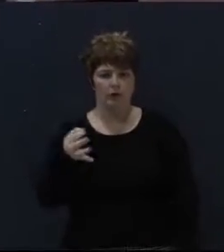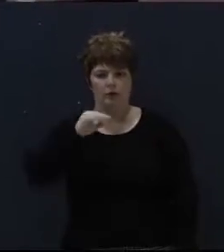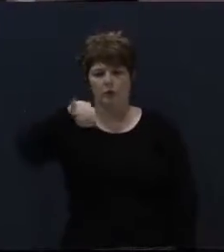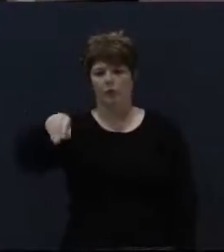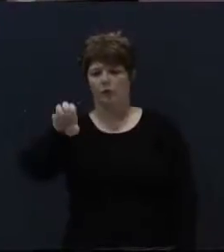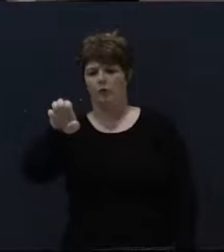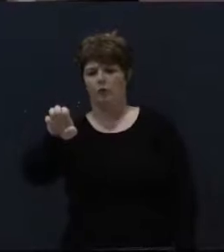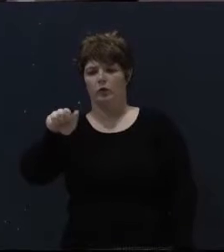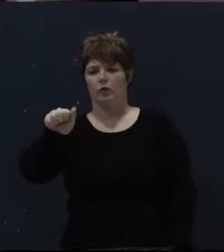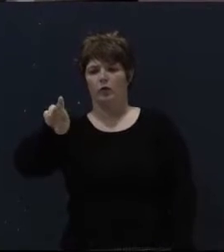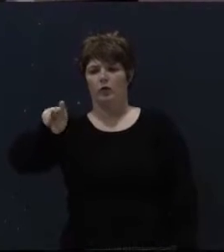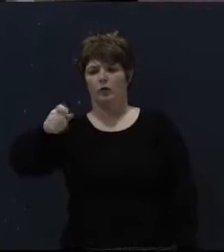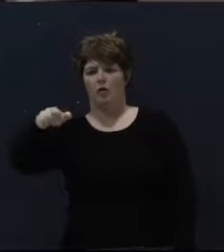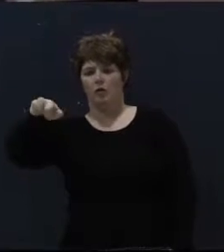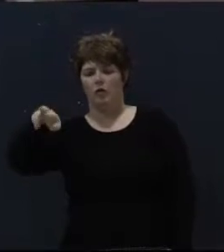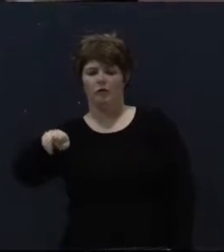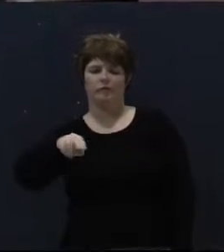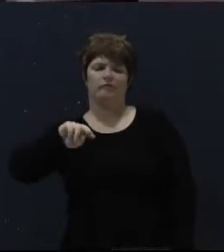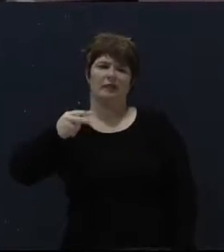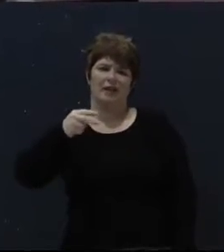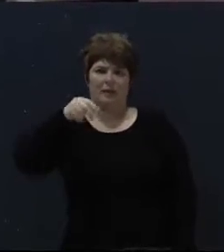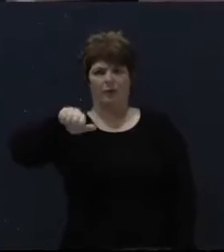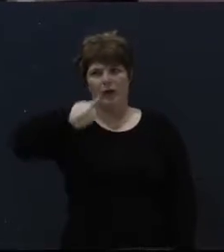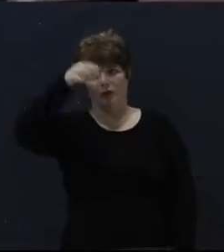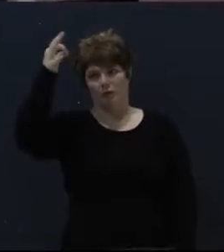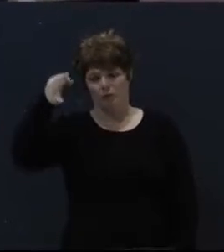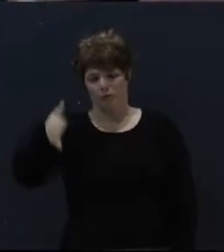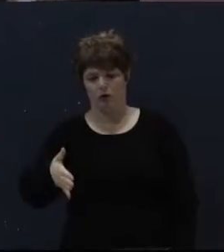and a couple of those fellas in a big camp meeting down there.